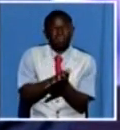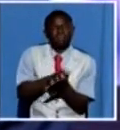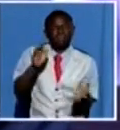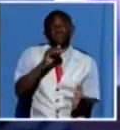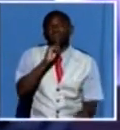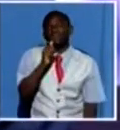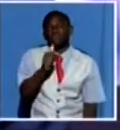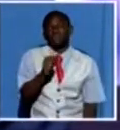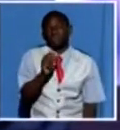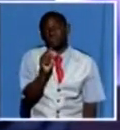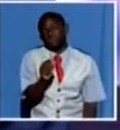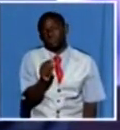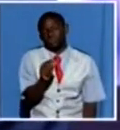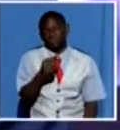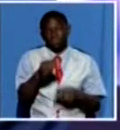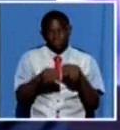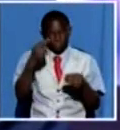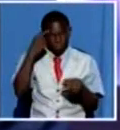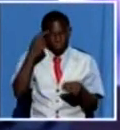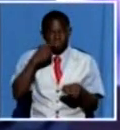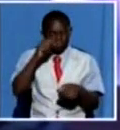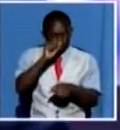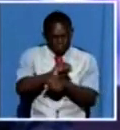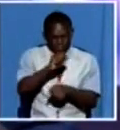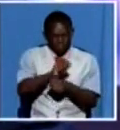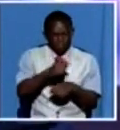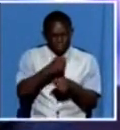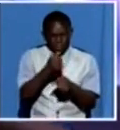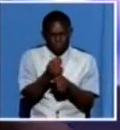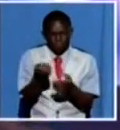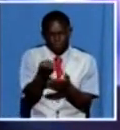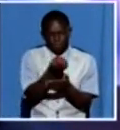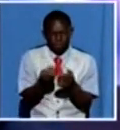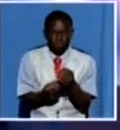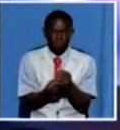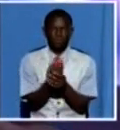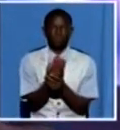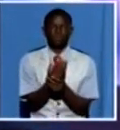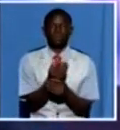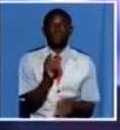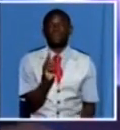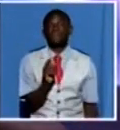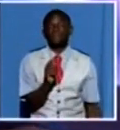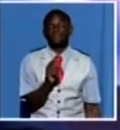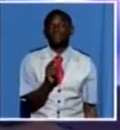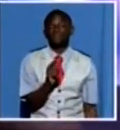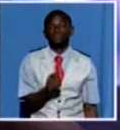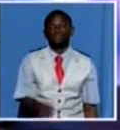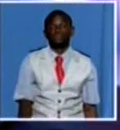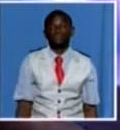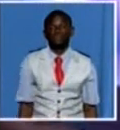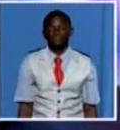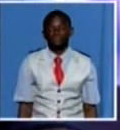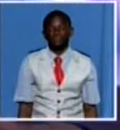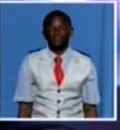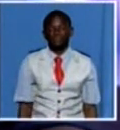grow. What do you do for you to begin growing the economy? You begin investing in the primary requirement, the